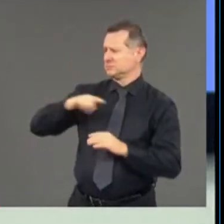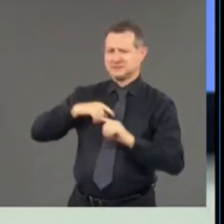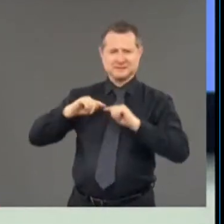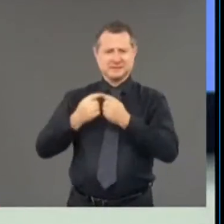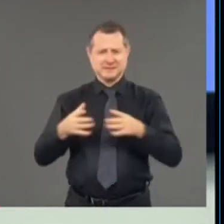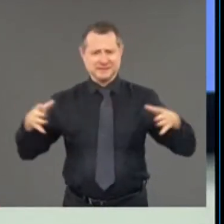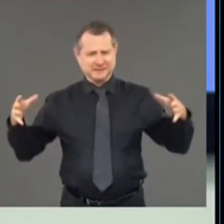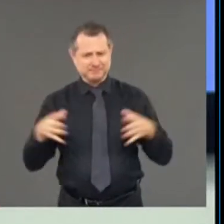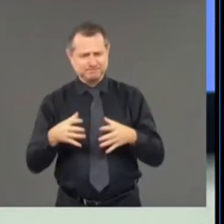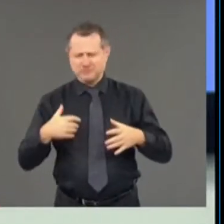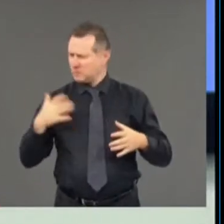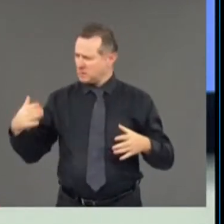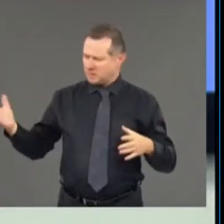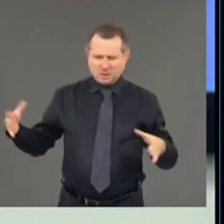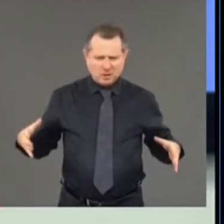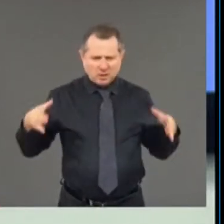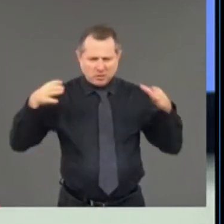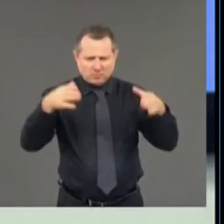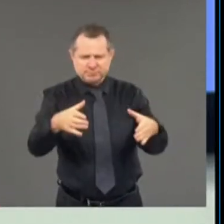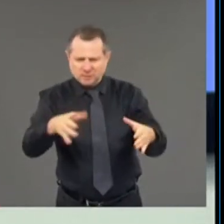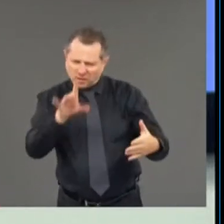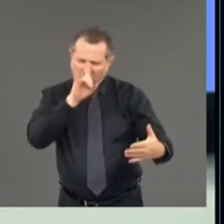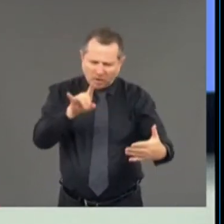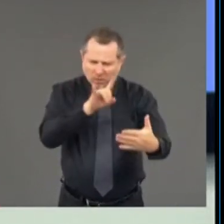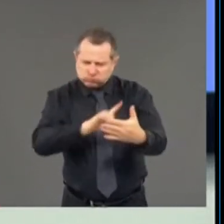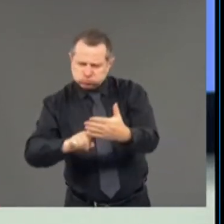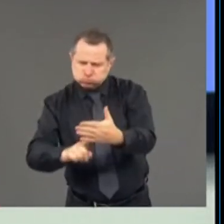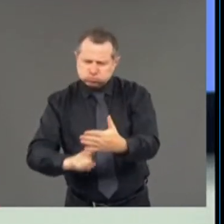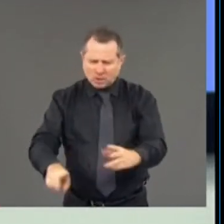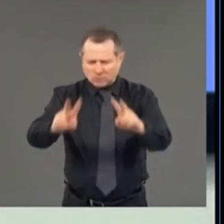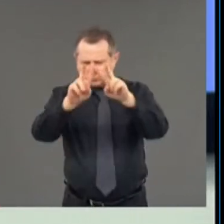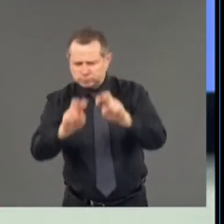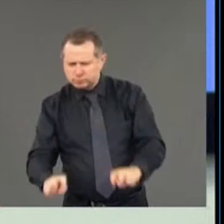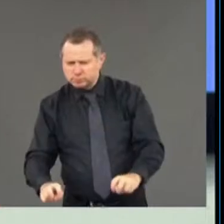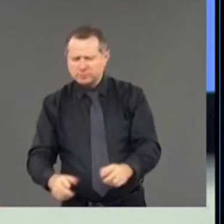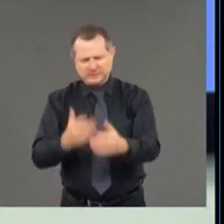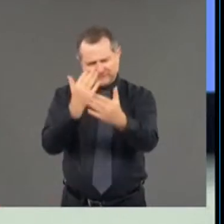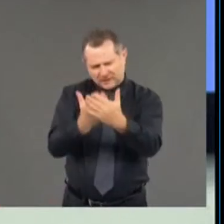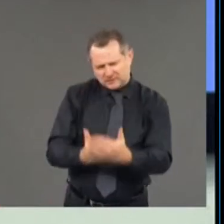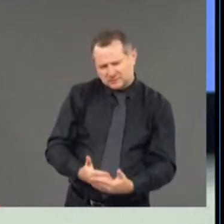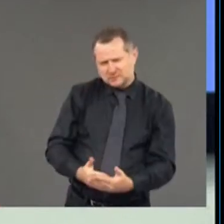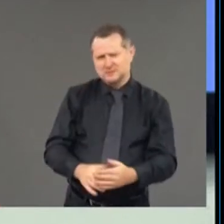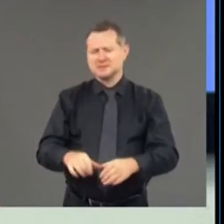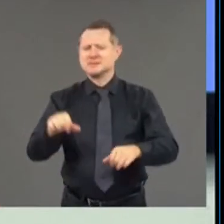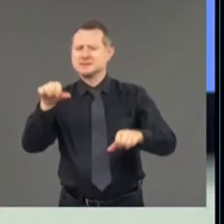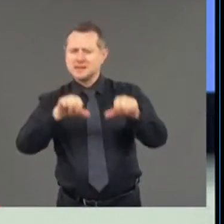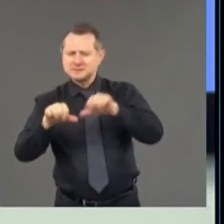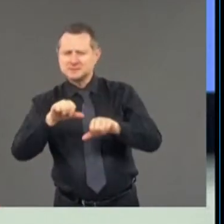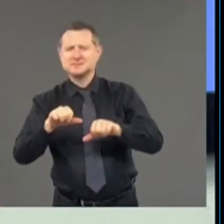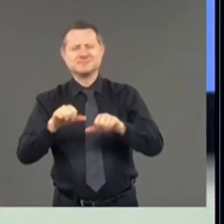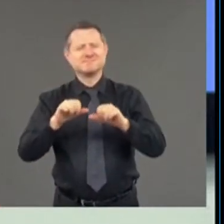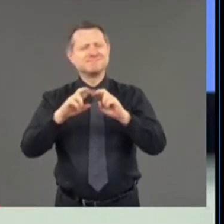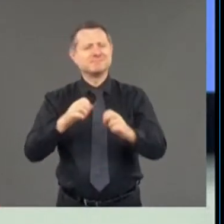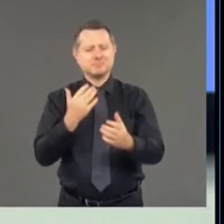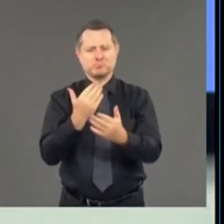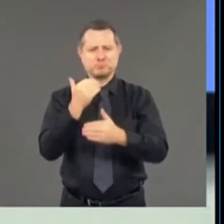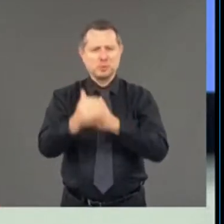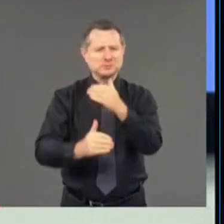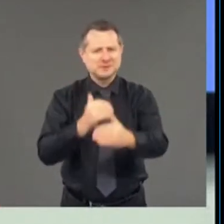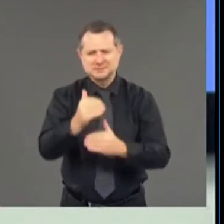the procedures, the information, the steps. It's just how I'm wired. And so we did the same